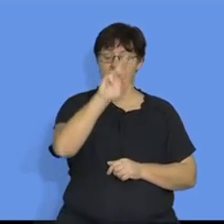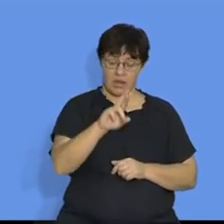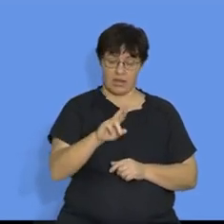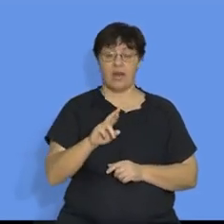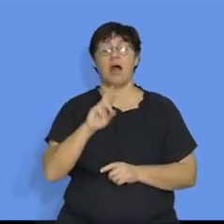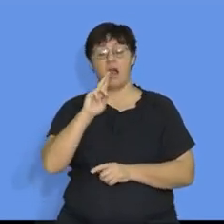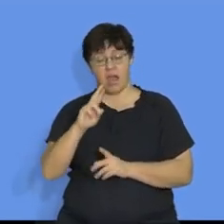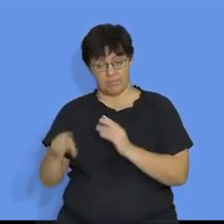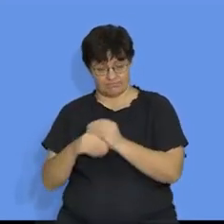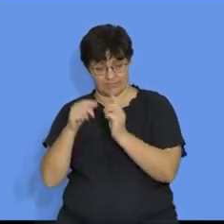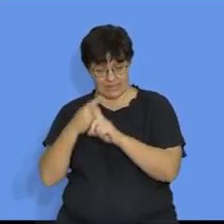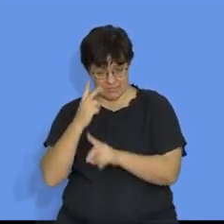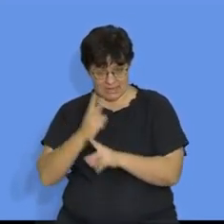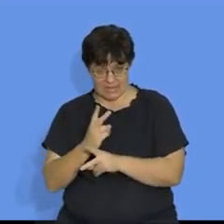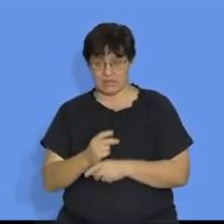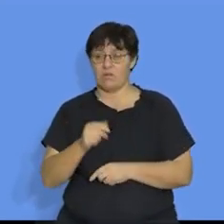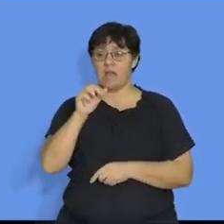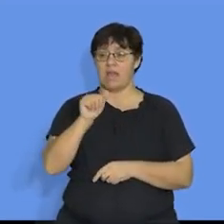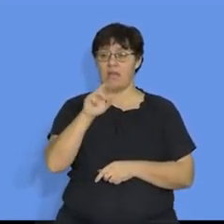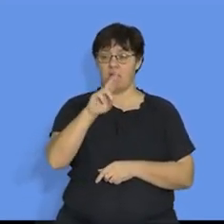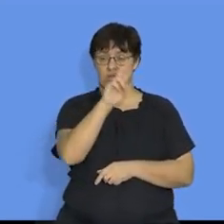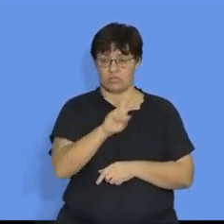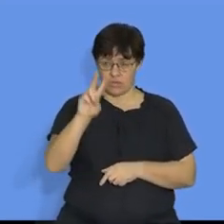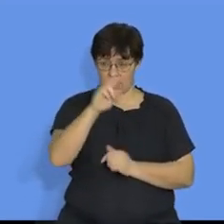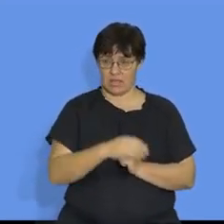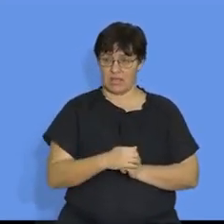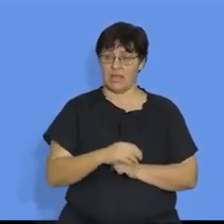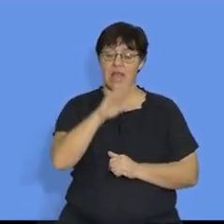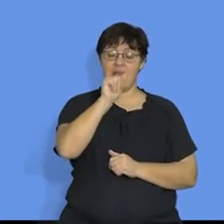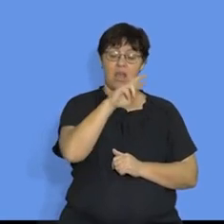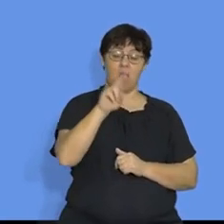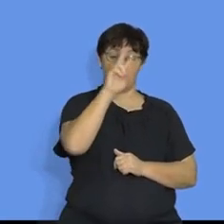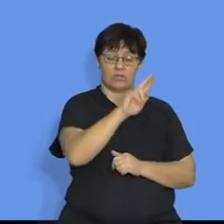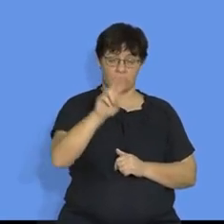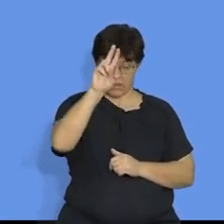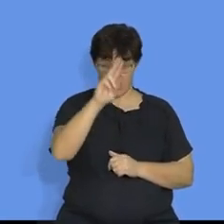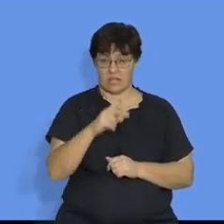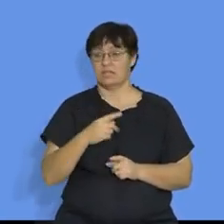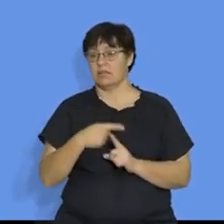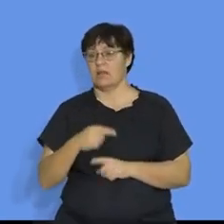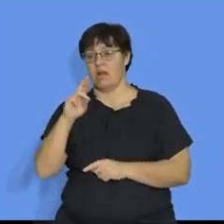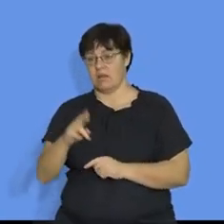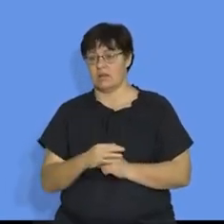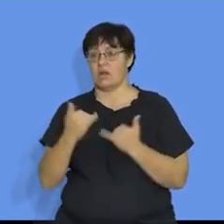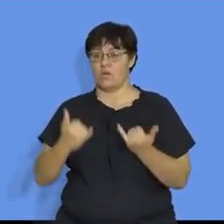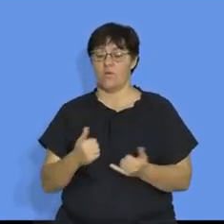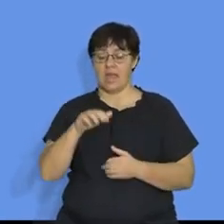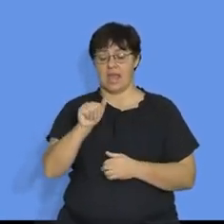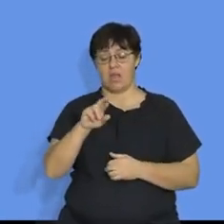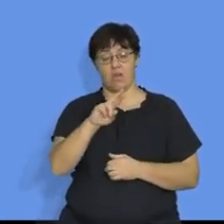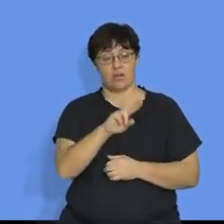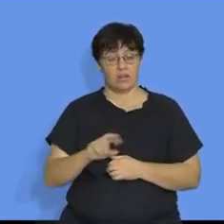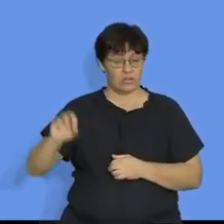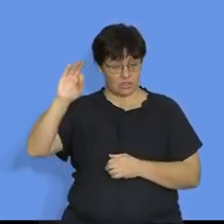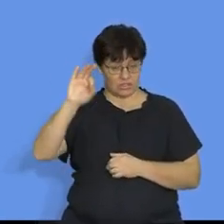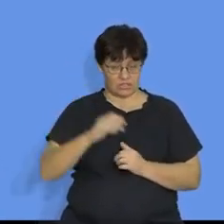been multiplied by R, so it's now AR squared. AR squared has been multiplied by R, so it's now AR